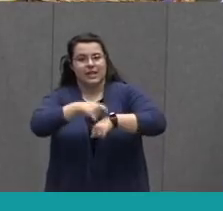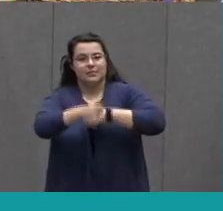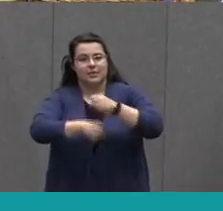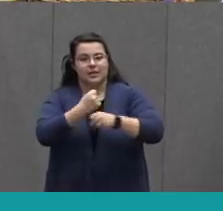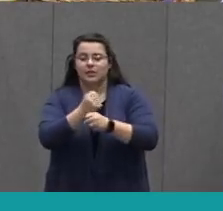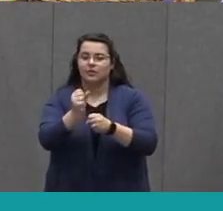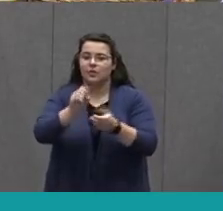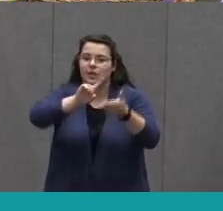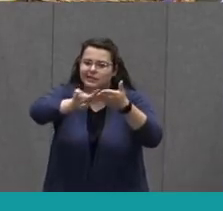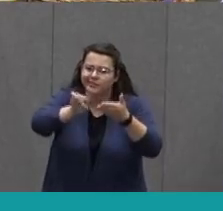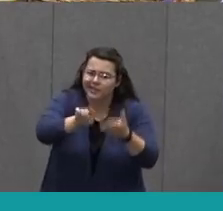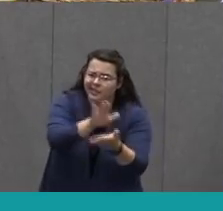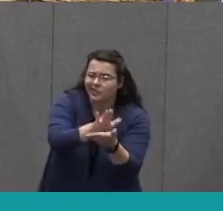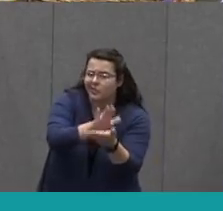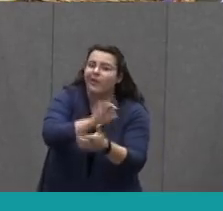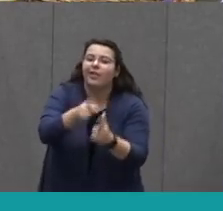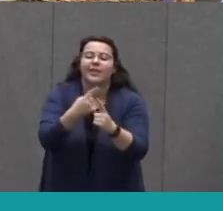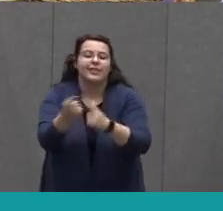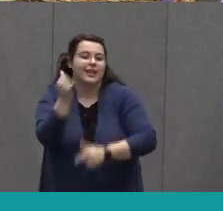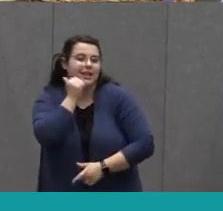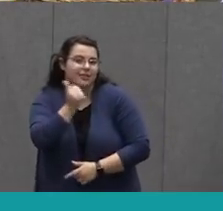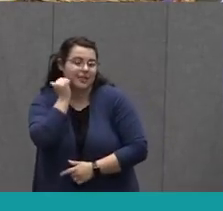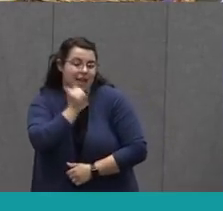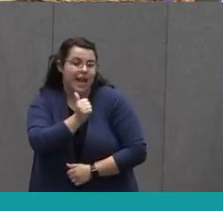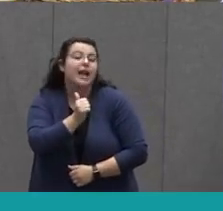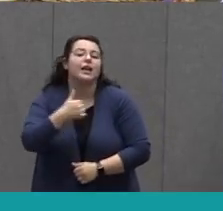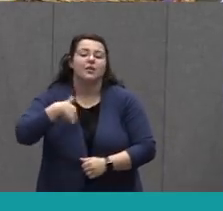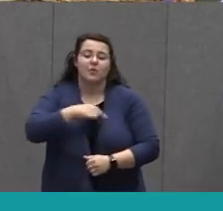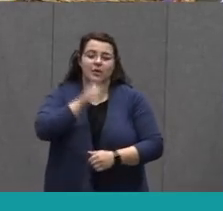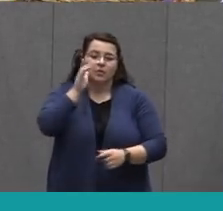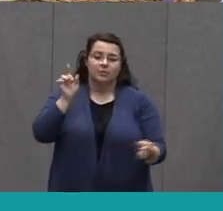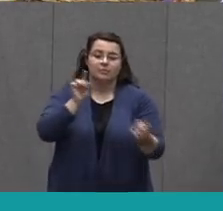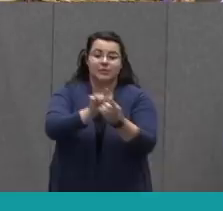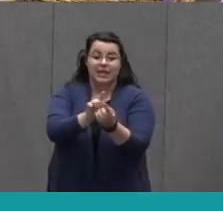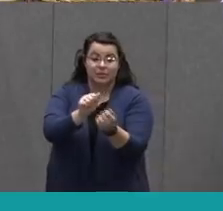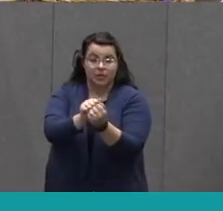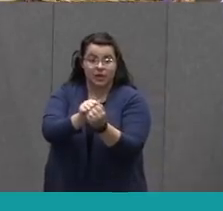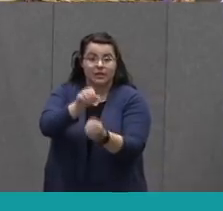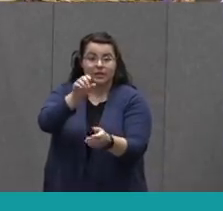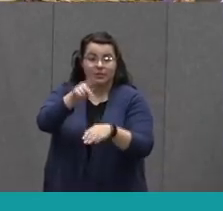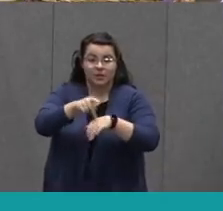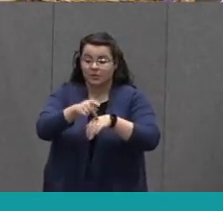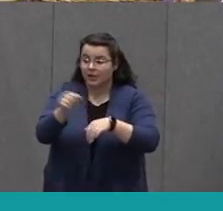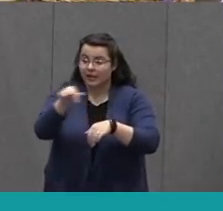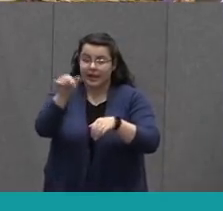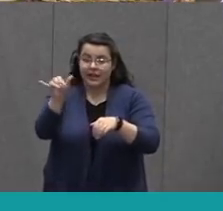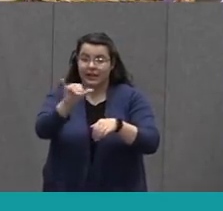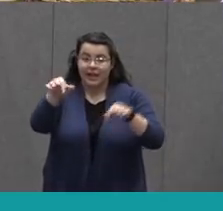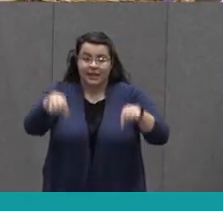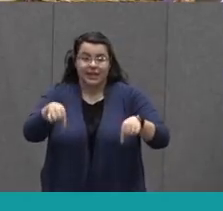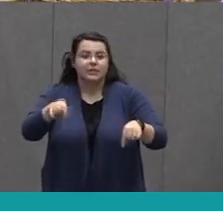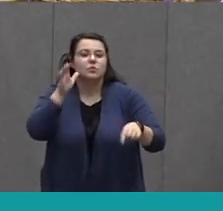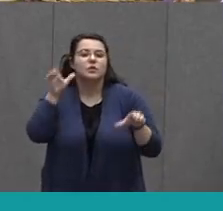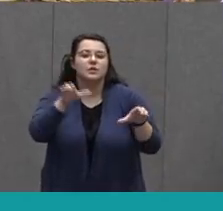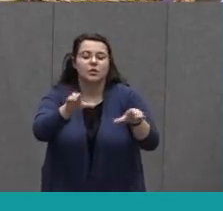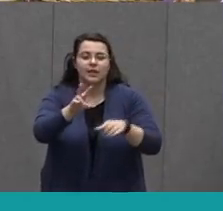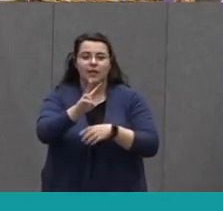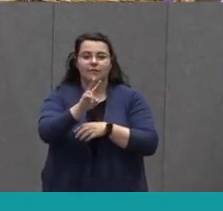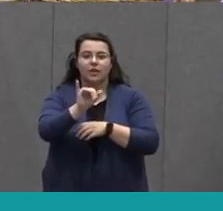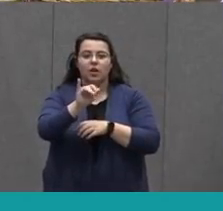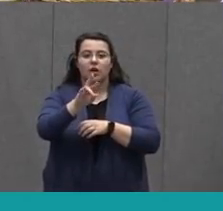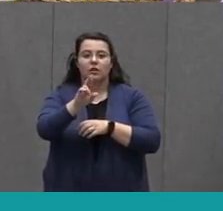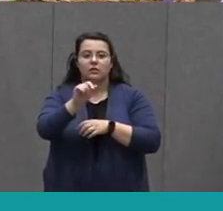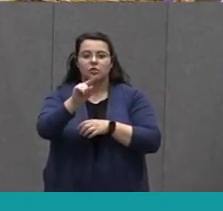check up on their school, and then every day we meet with the principals, much like this. We do it virtually. Mm-hmm. So every